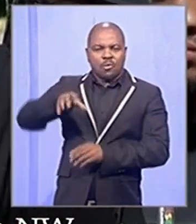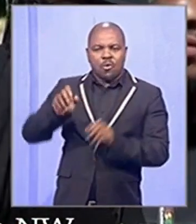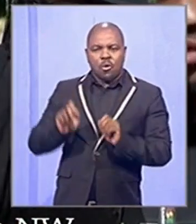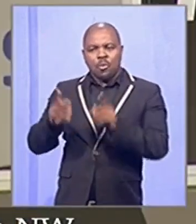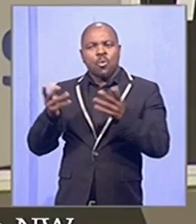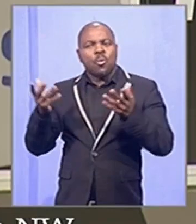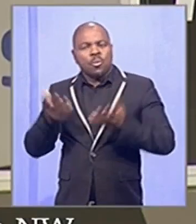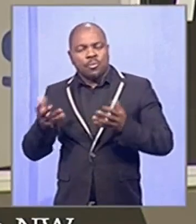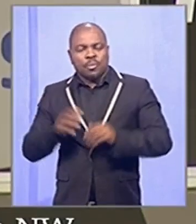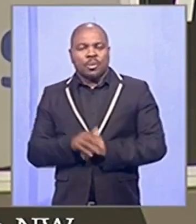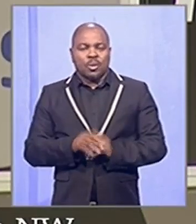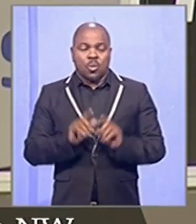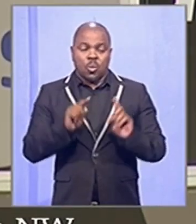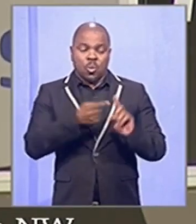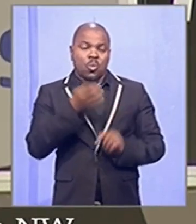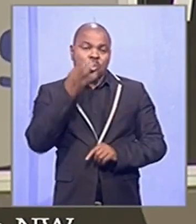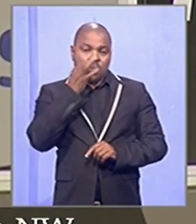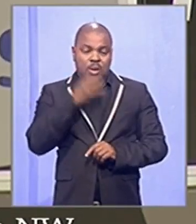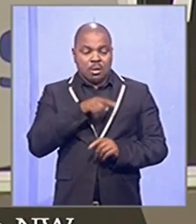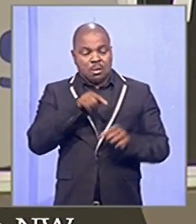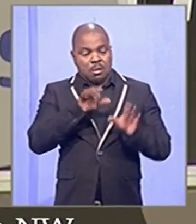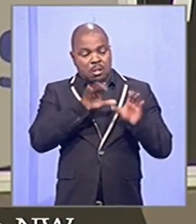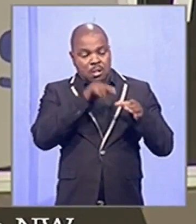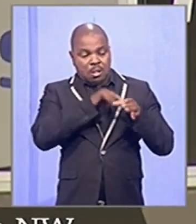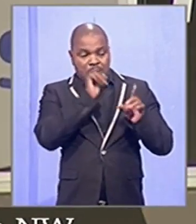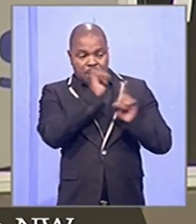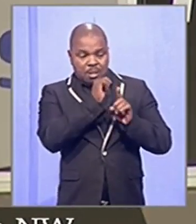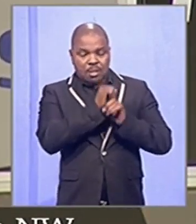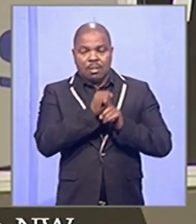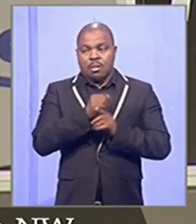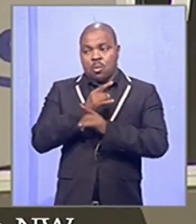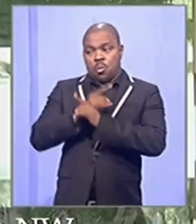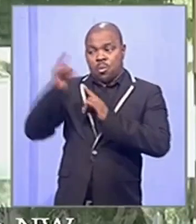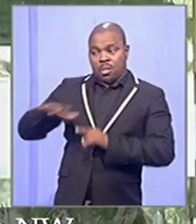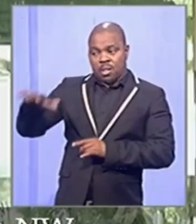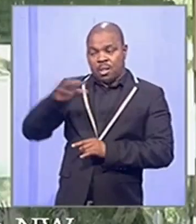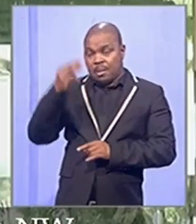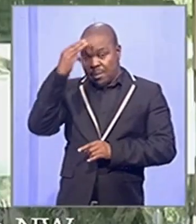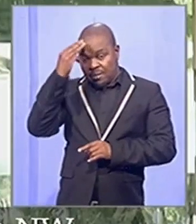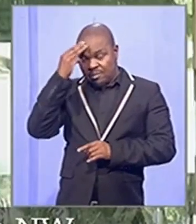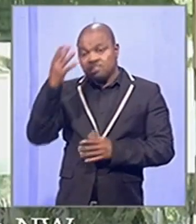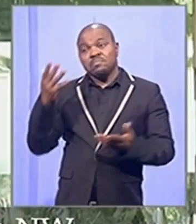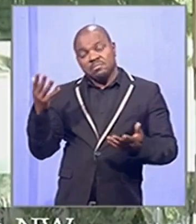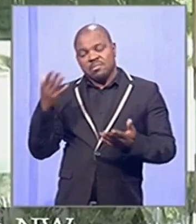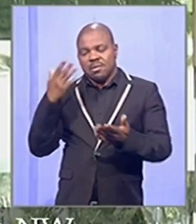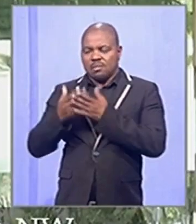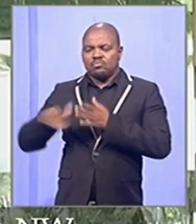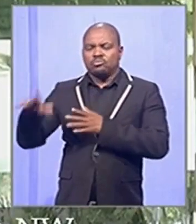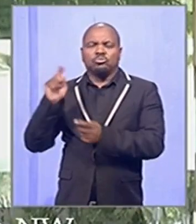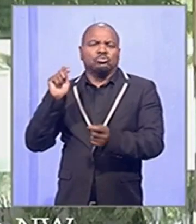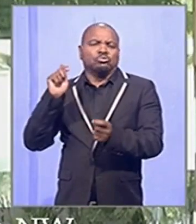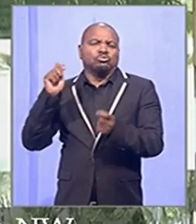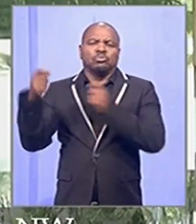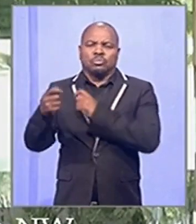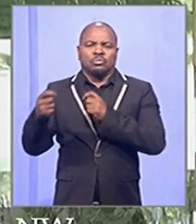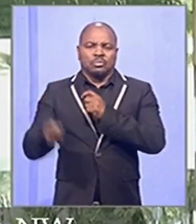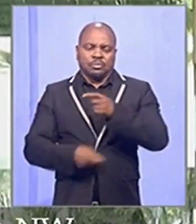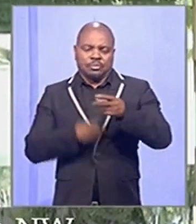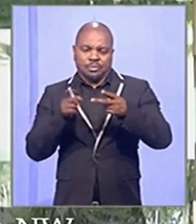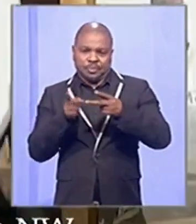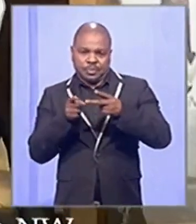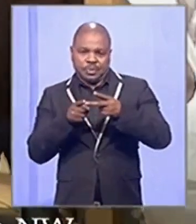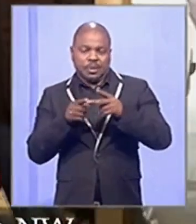new leaders who understand the totality of the province and where the opportunities are. Zibi ore ha mokga wa hae o